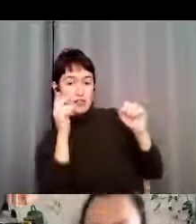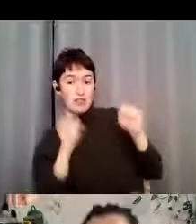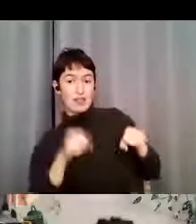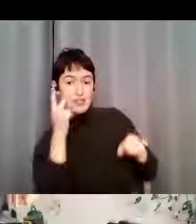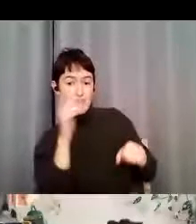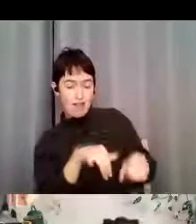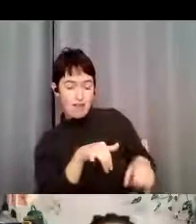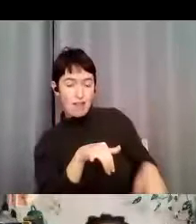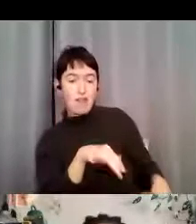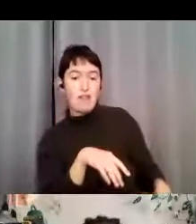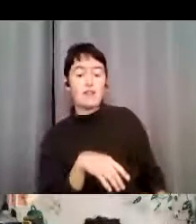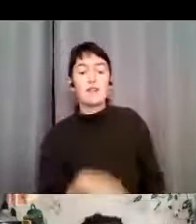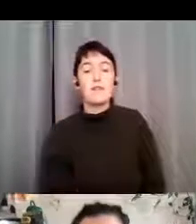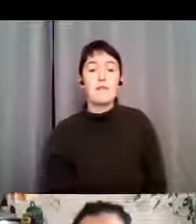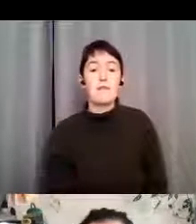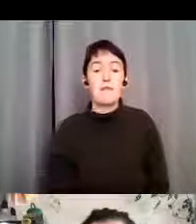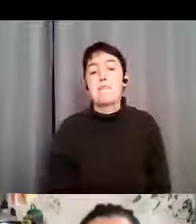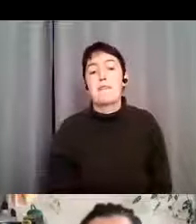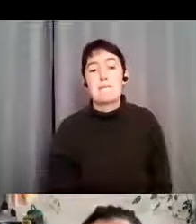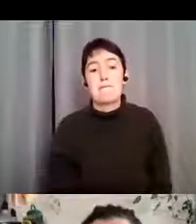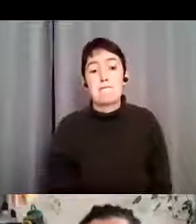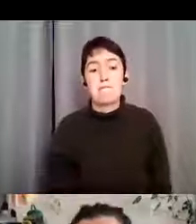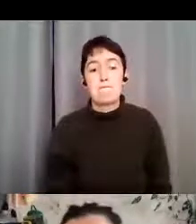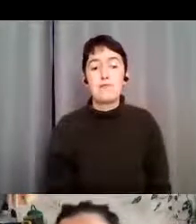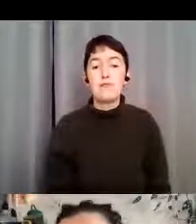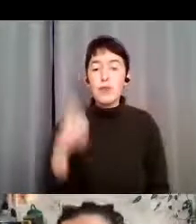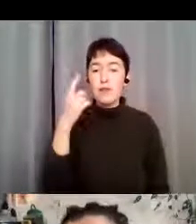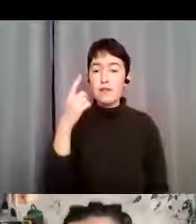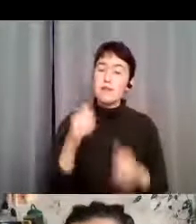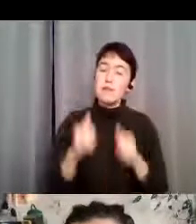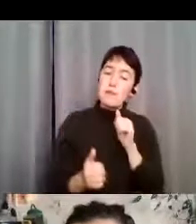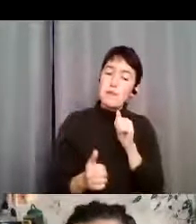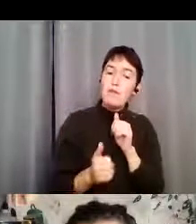in visible light. And so you'll see that for the most part, it's